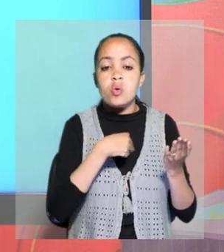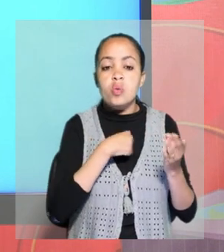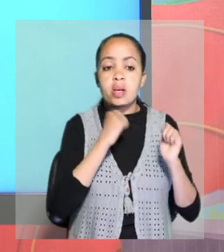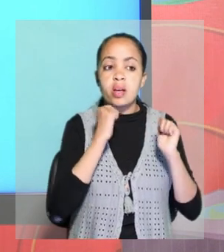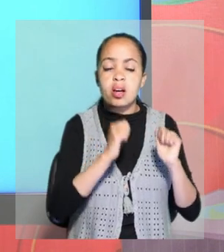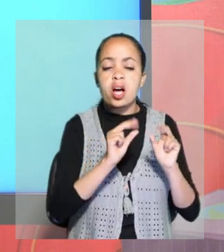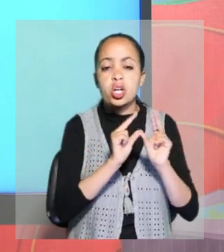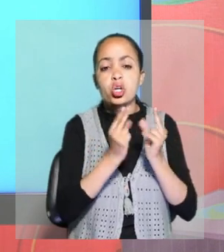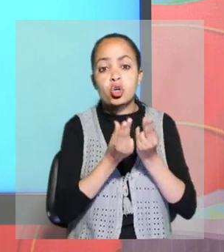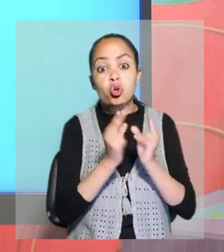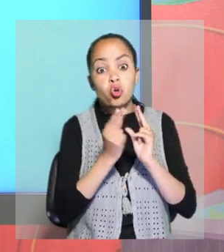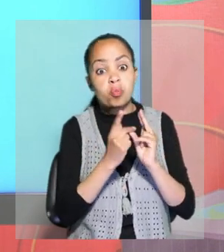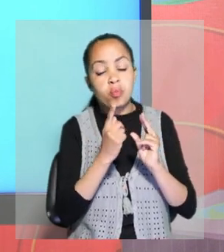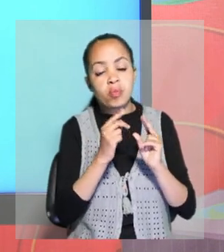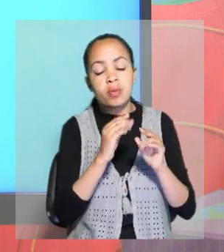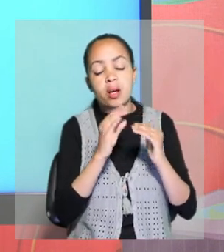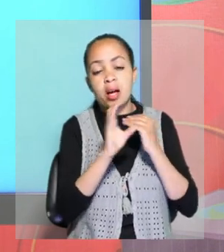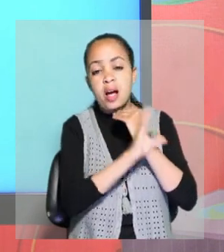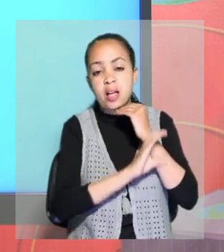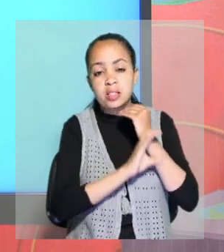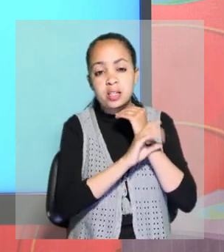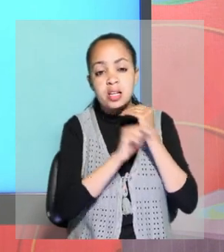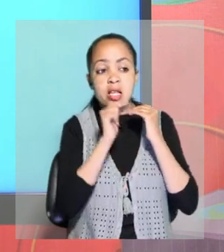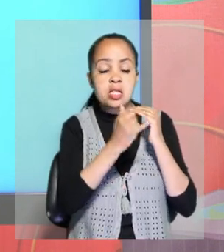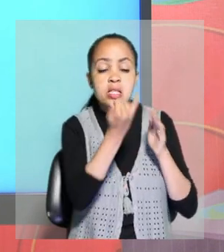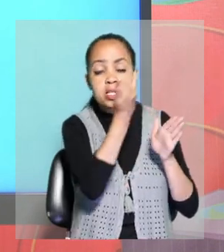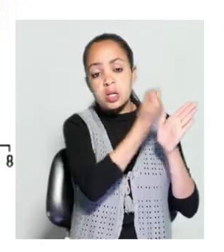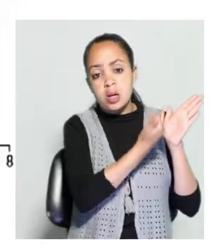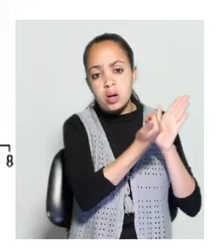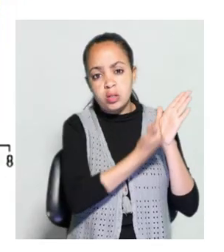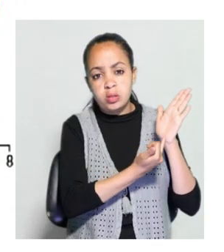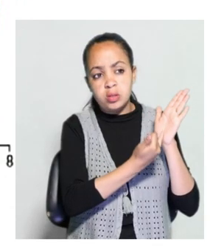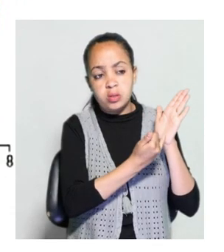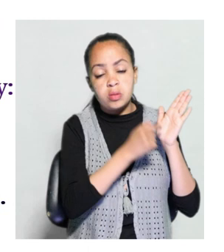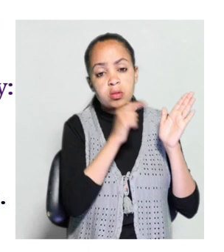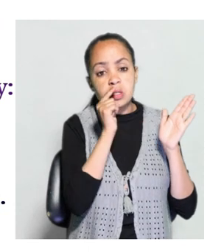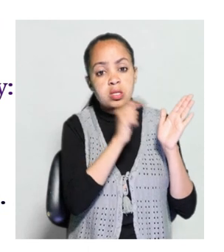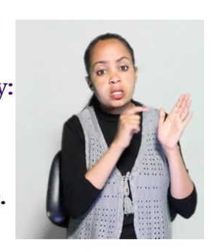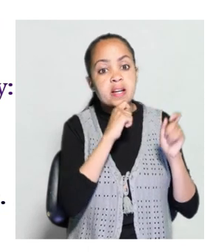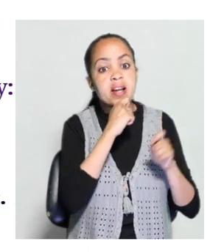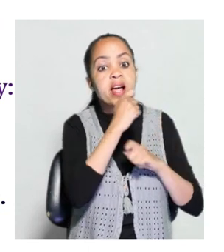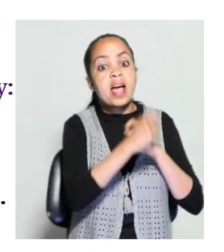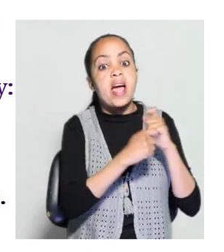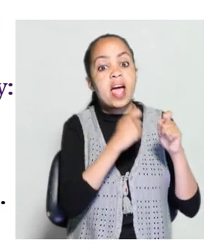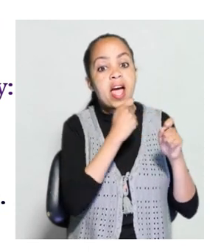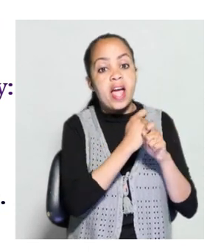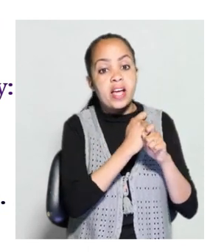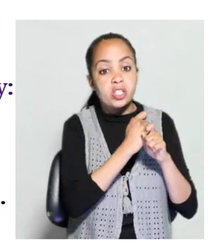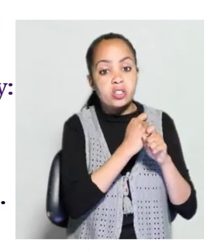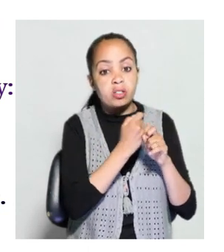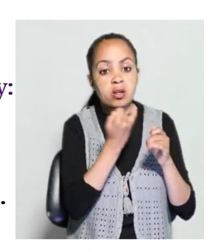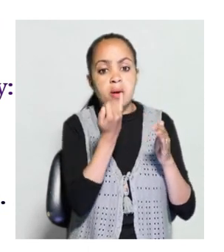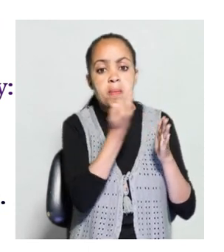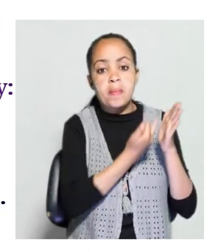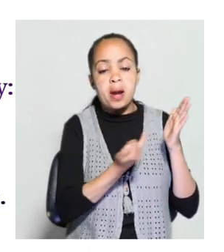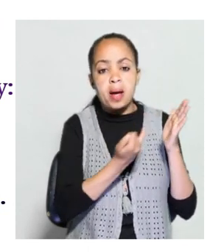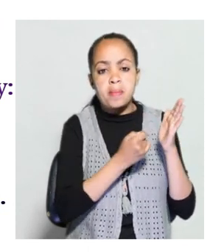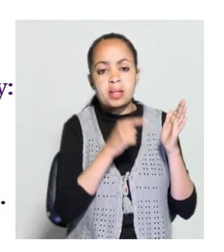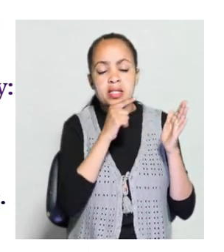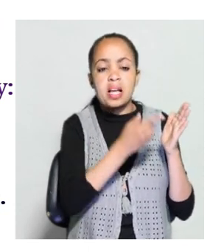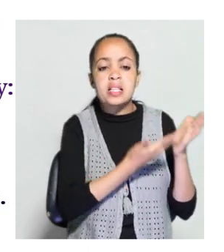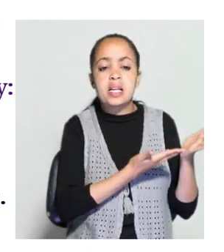can group a given country in a given demographic transition according to age pyramid. A pyramid